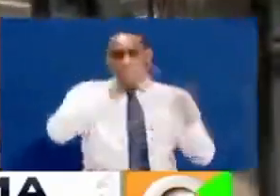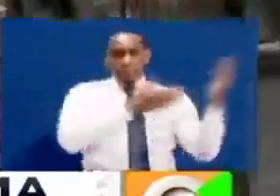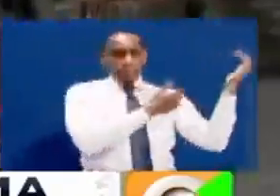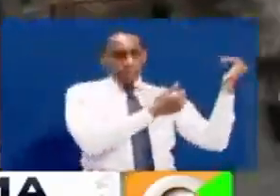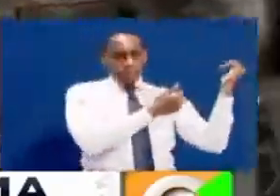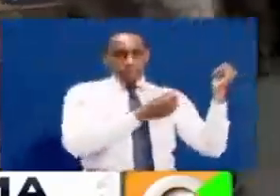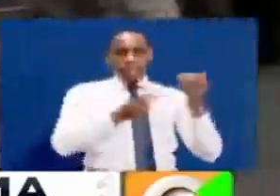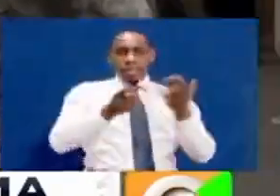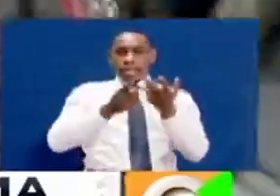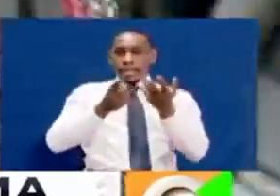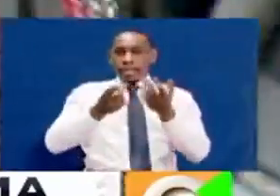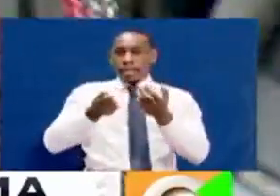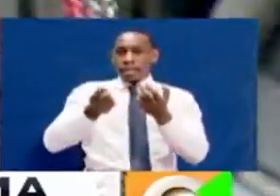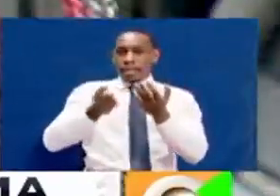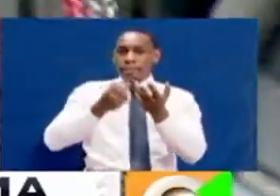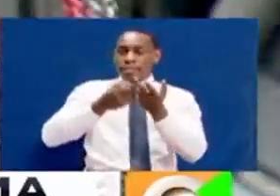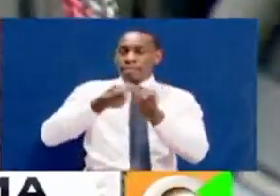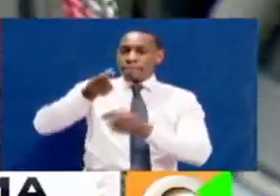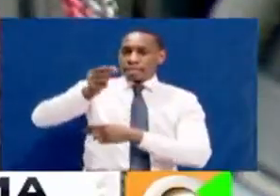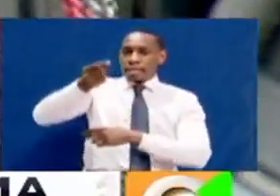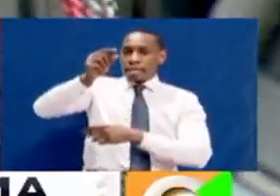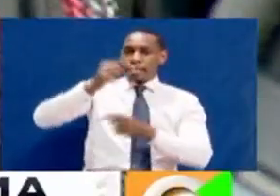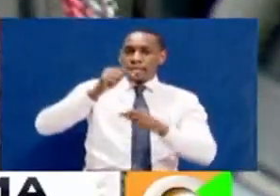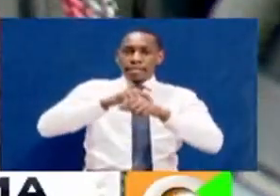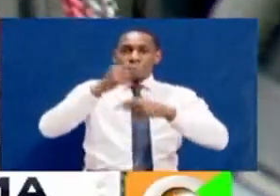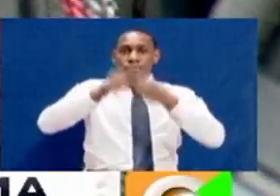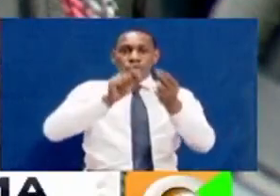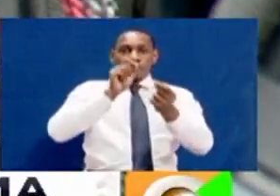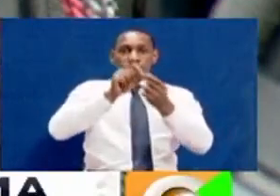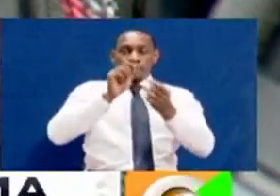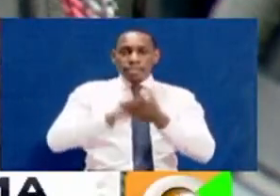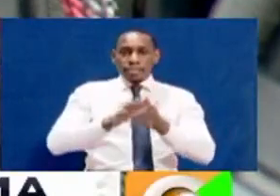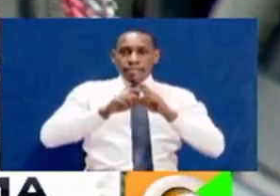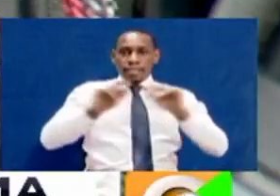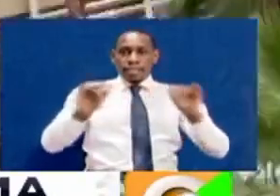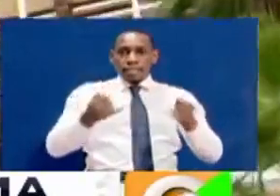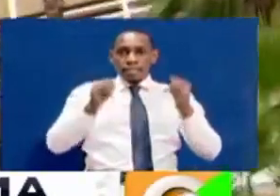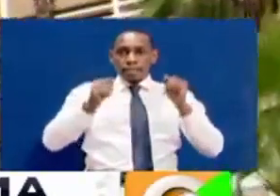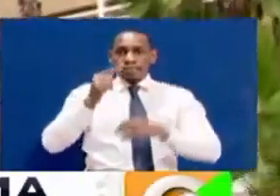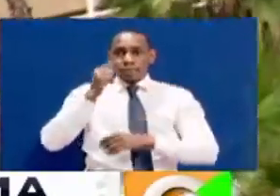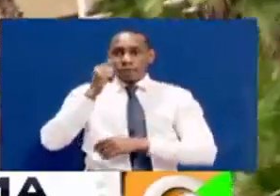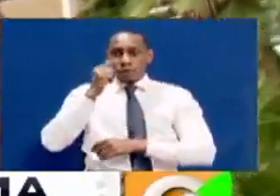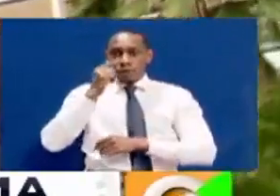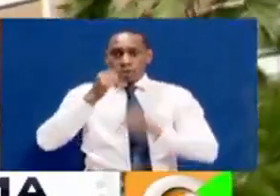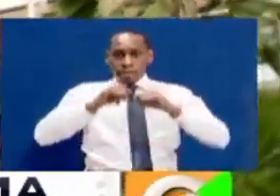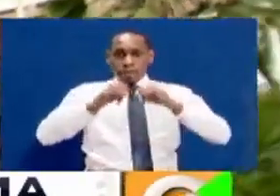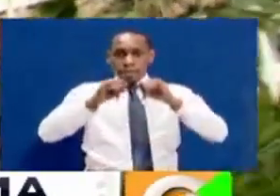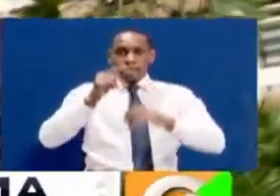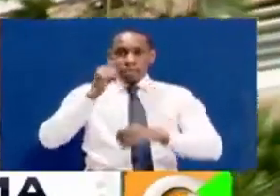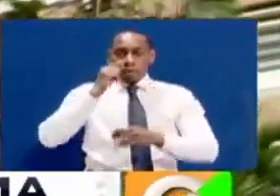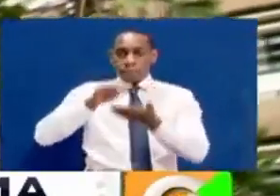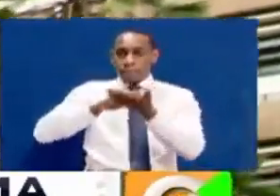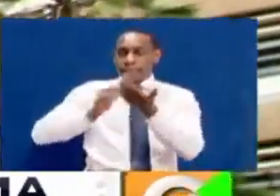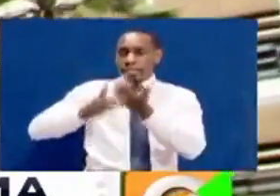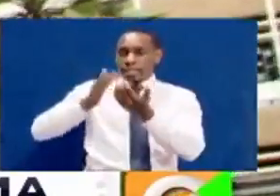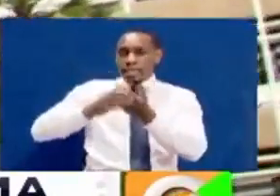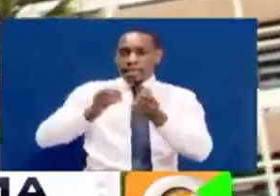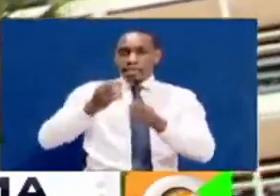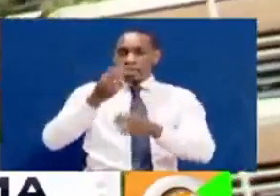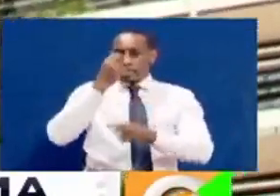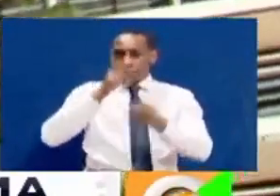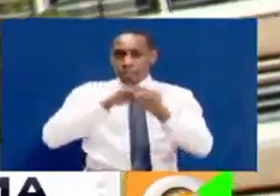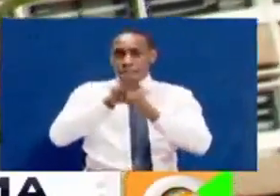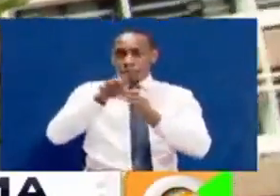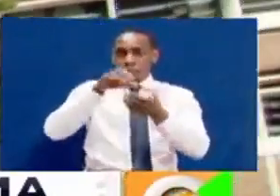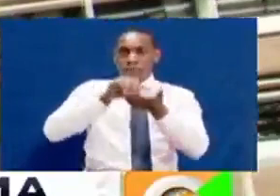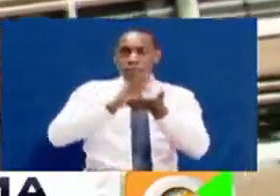anticipates a spike in the numbers as it ramps up testing. It has started implementing home-based care for suspected COVID cases, but without